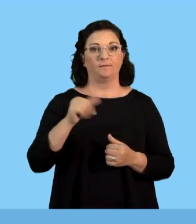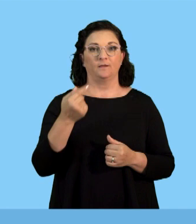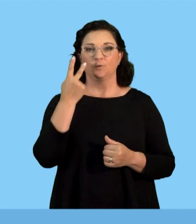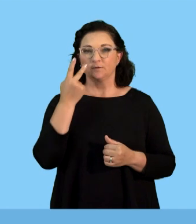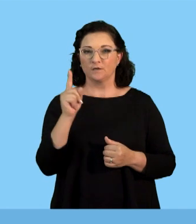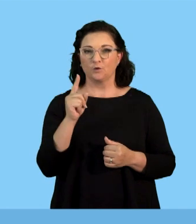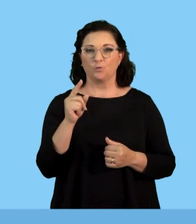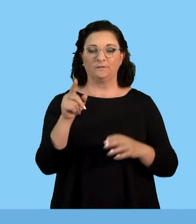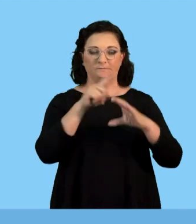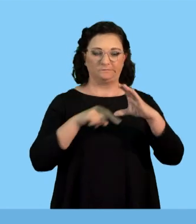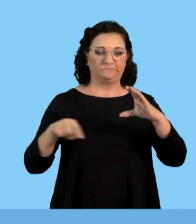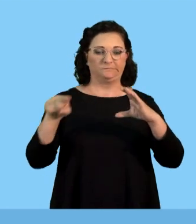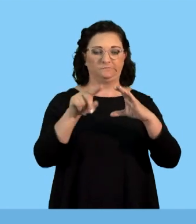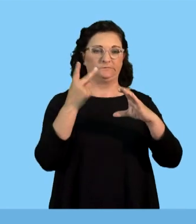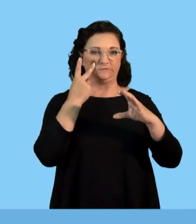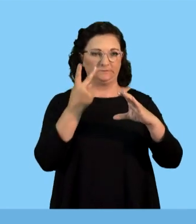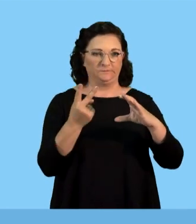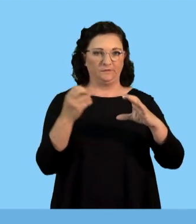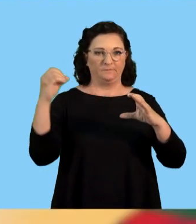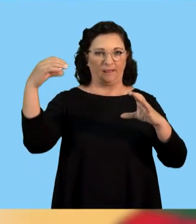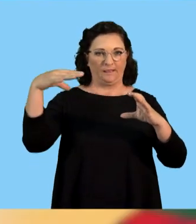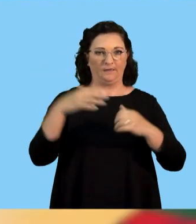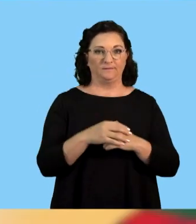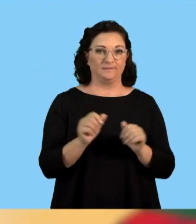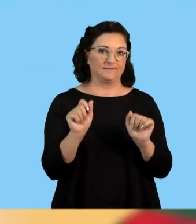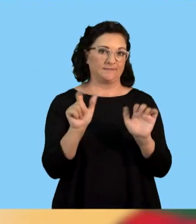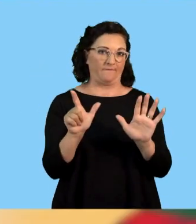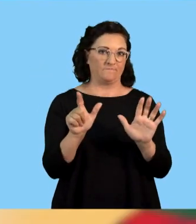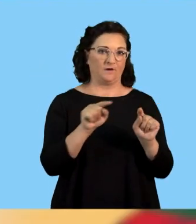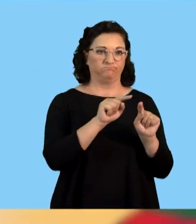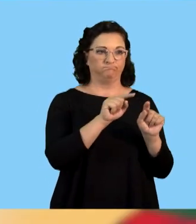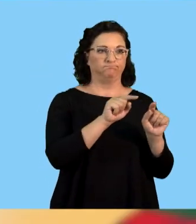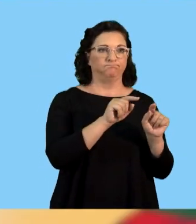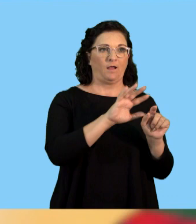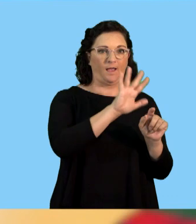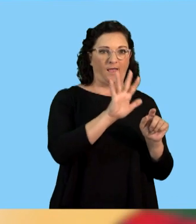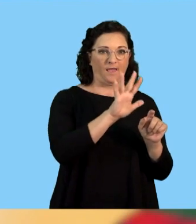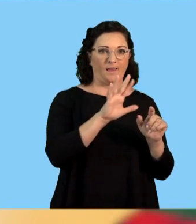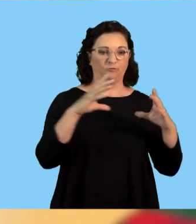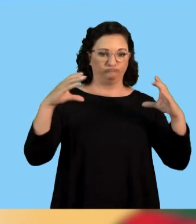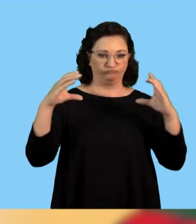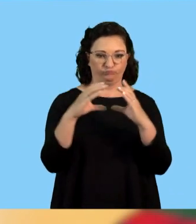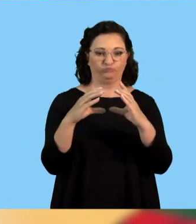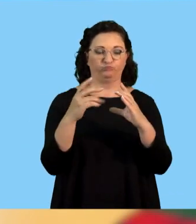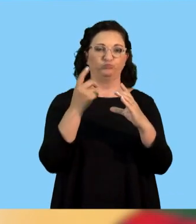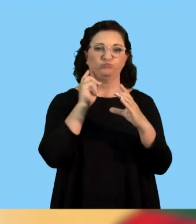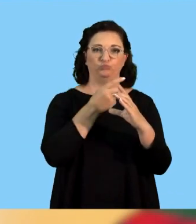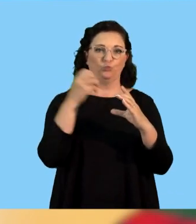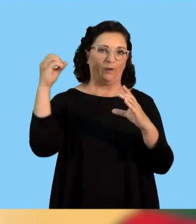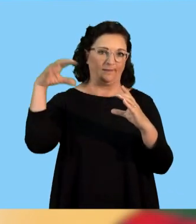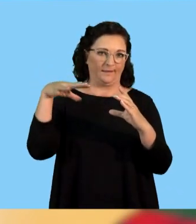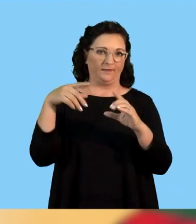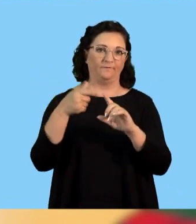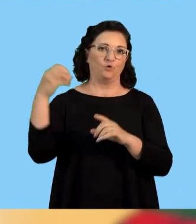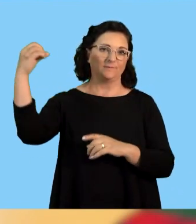we looked at the spectrum of visible light, whereby we talked about the 7 colors that are making up the white light that we are seeing coming from